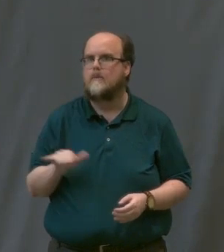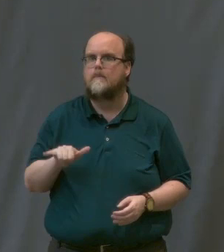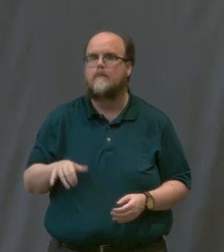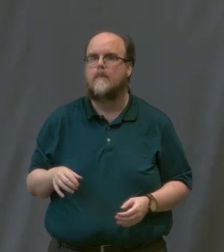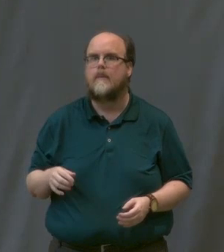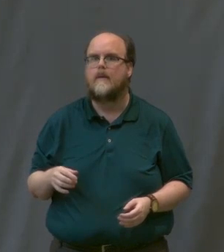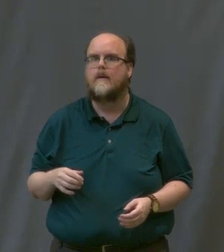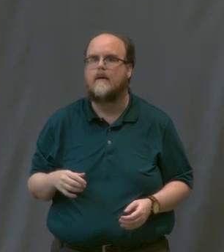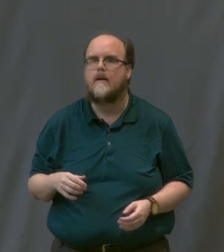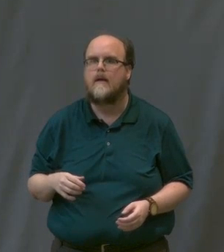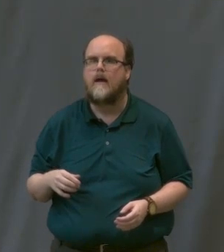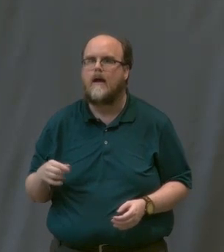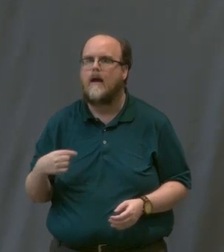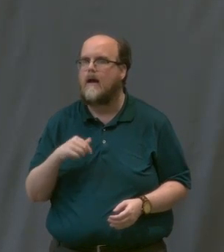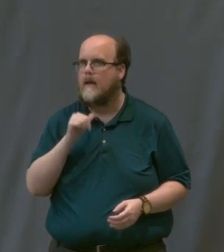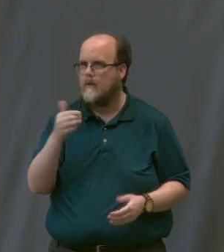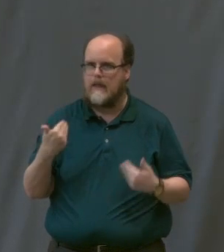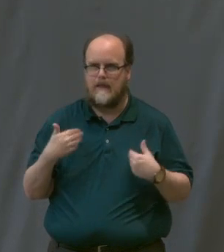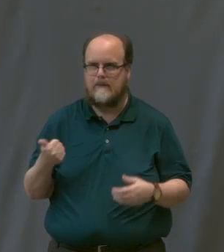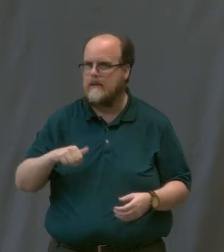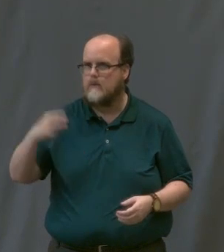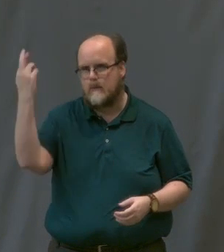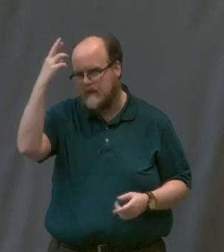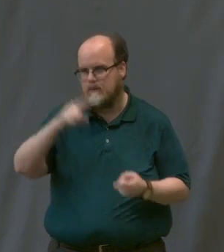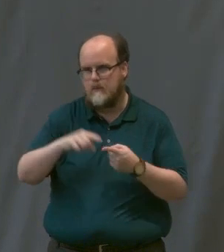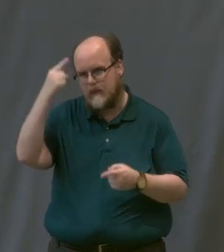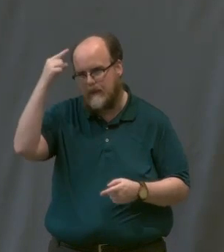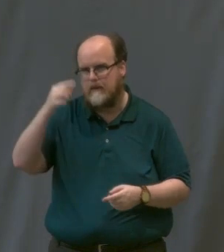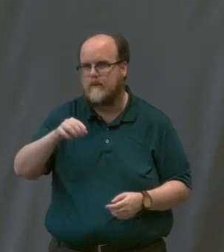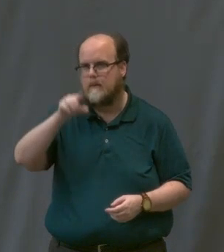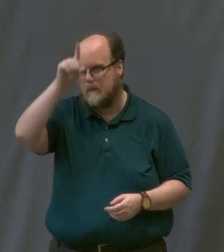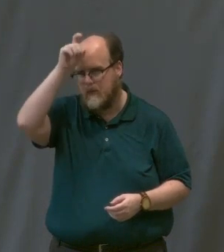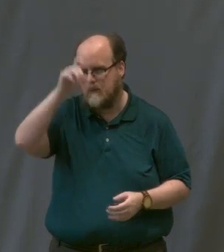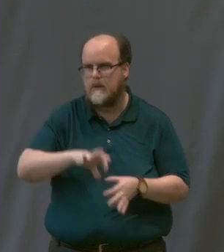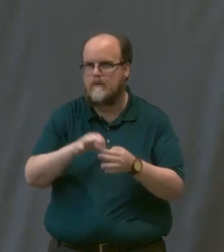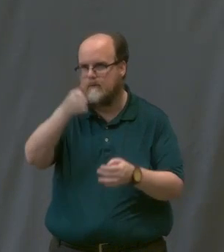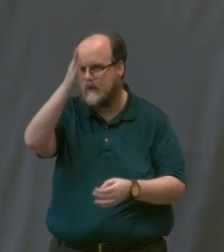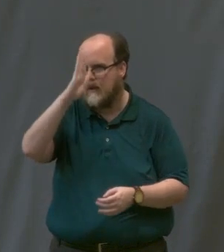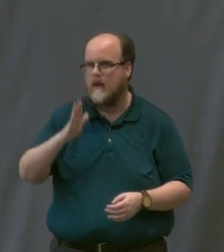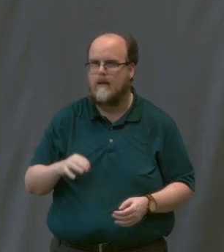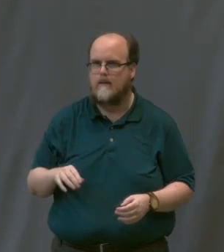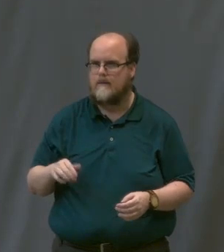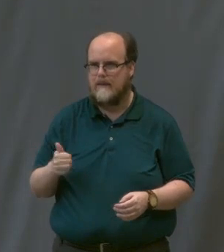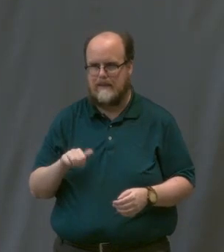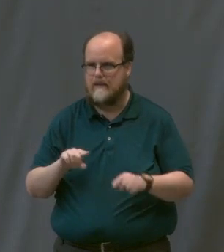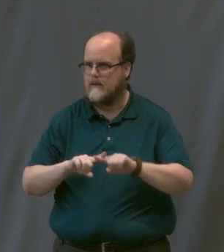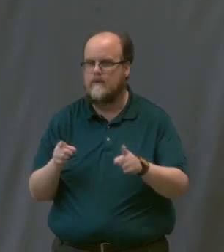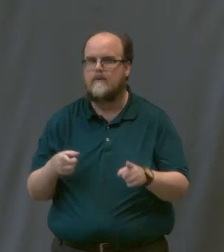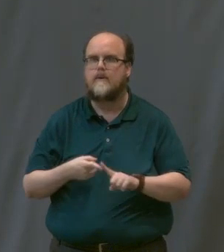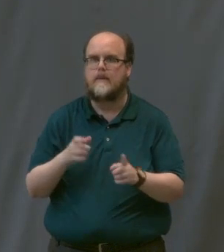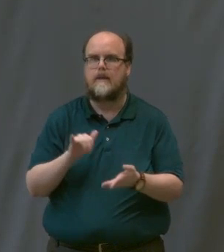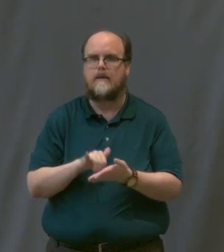don't have any reason to think that the mystery of God in Revelation is any different.